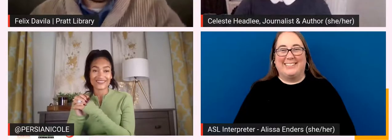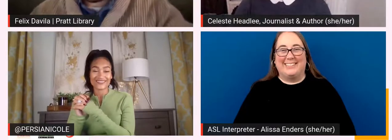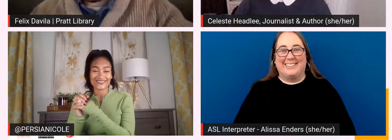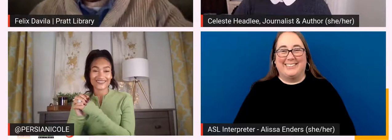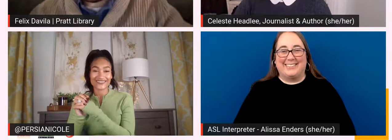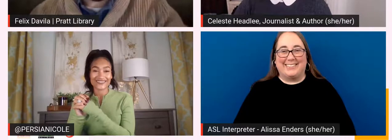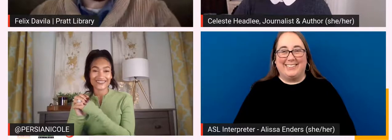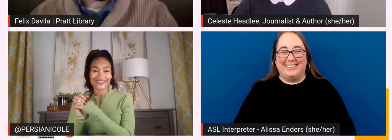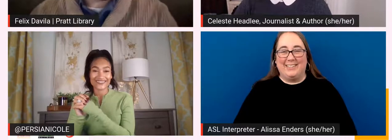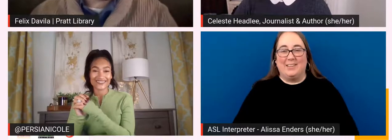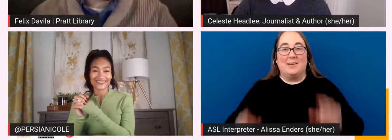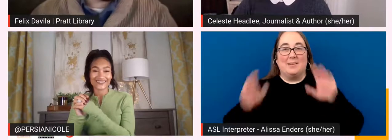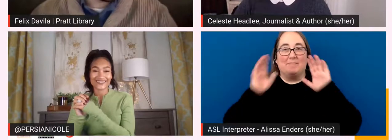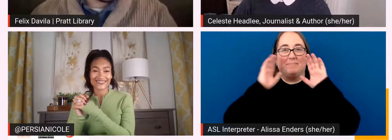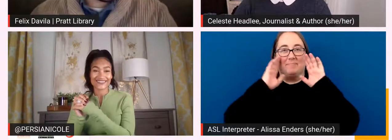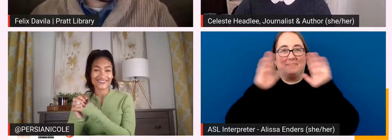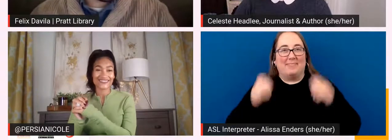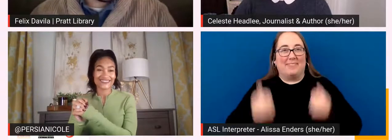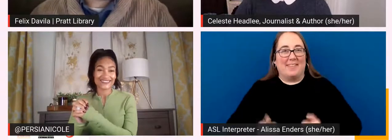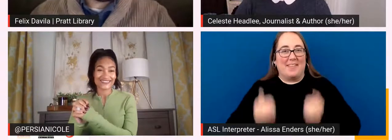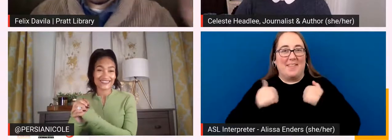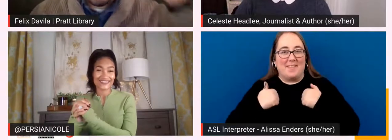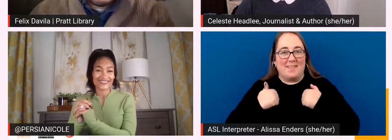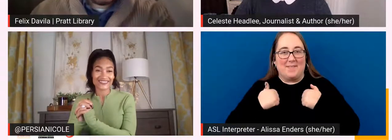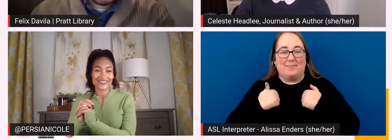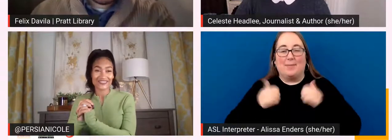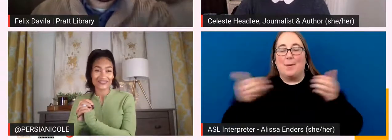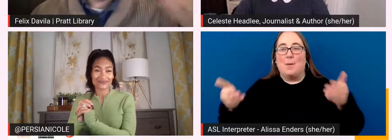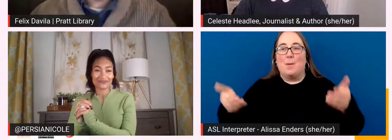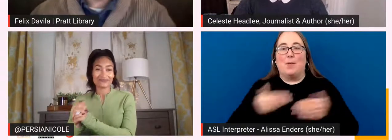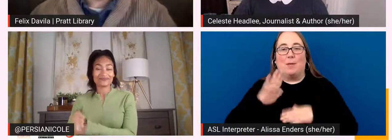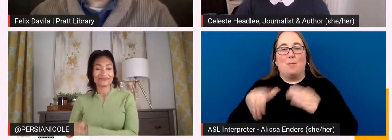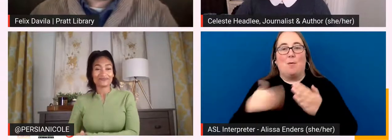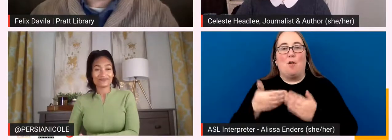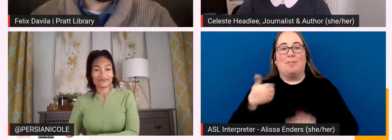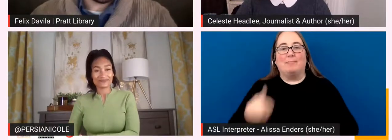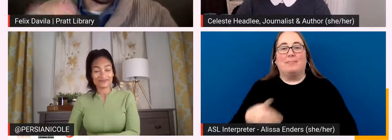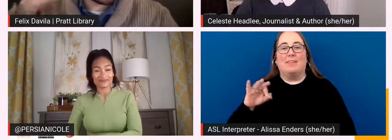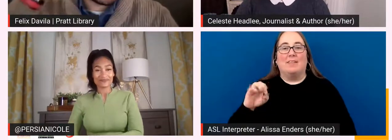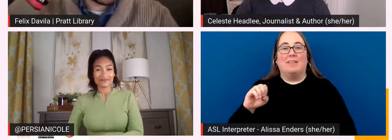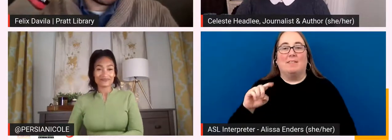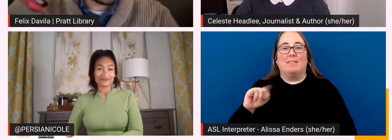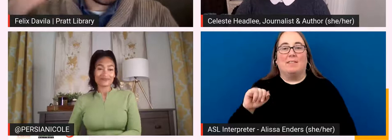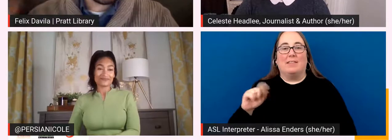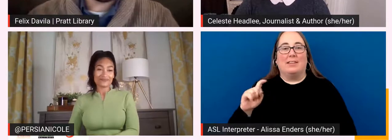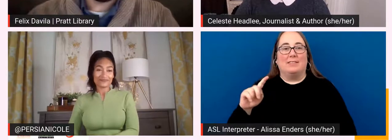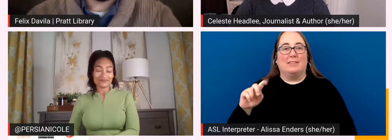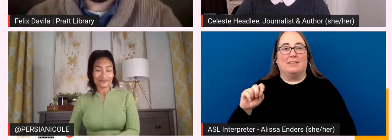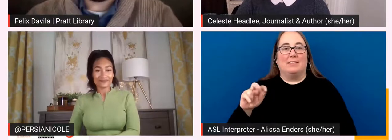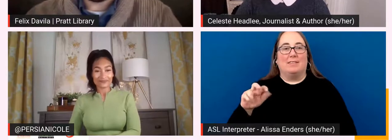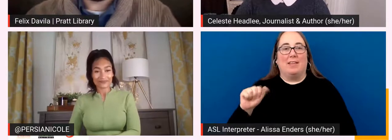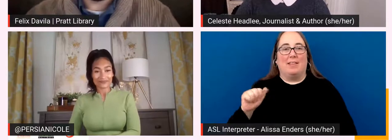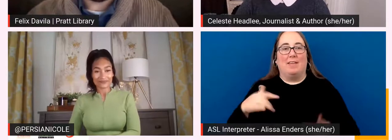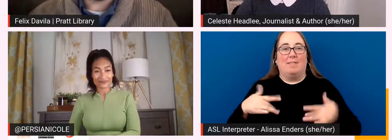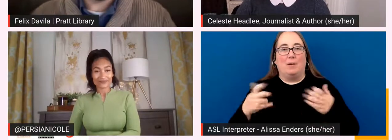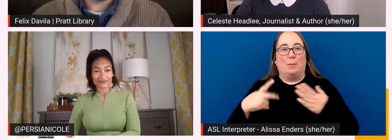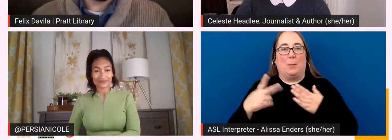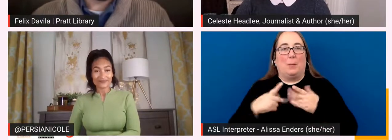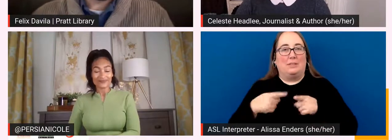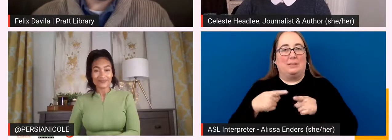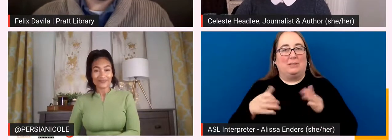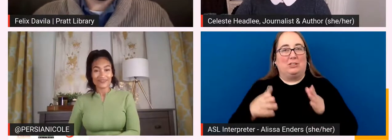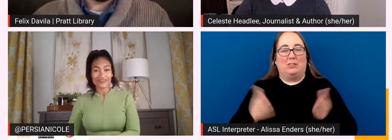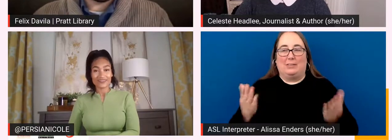And we are live. Welcome, everyone. I'm Felix Davila, Event Programming Specialist at the Enoch Pratt Free